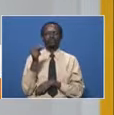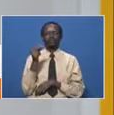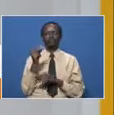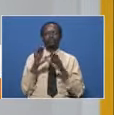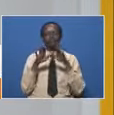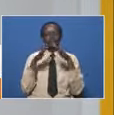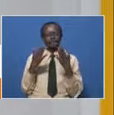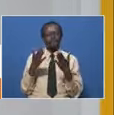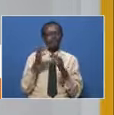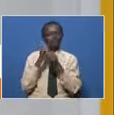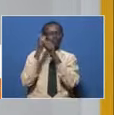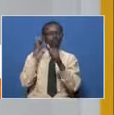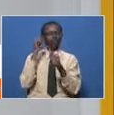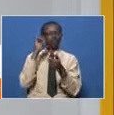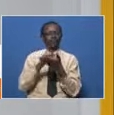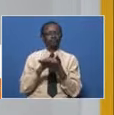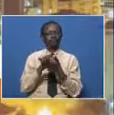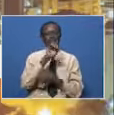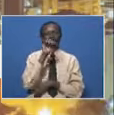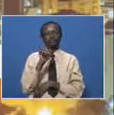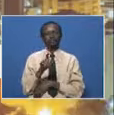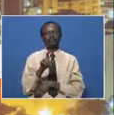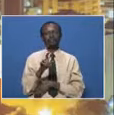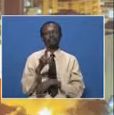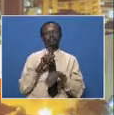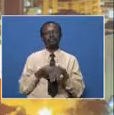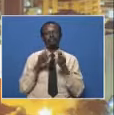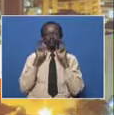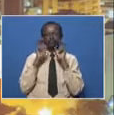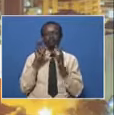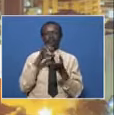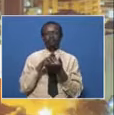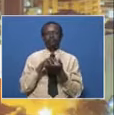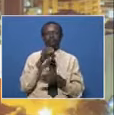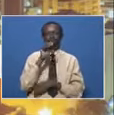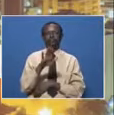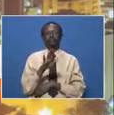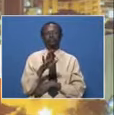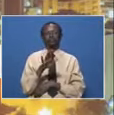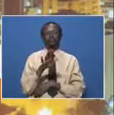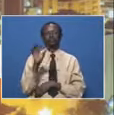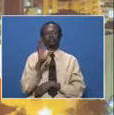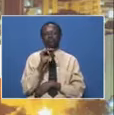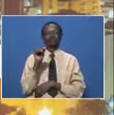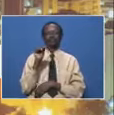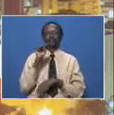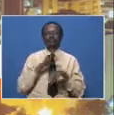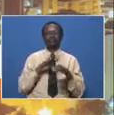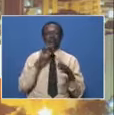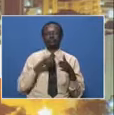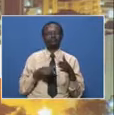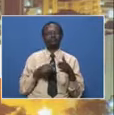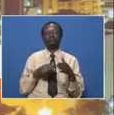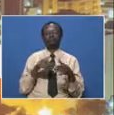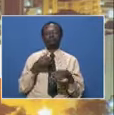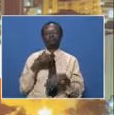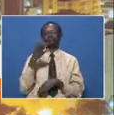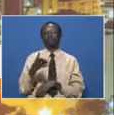away from that particular fact? Because now, as we can see their positioning, and this is the headline stance that is drawn, is being drawn on the